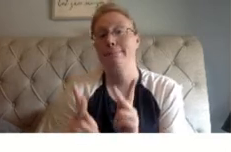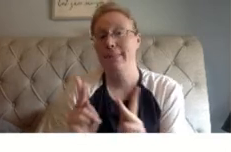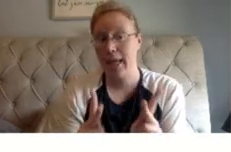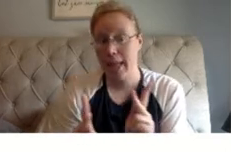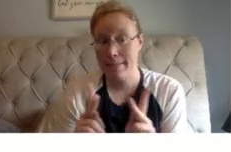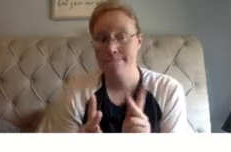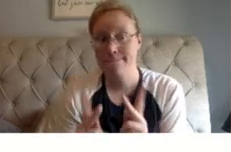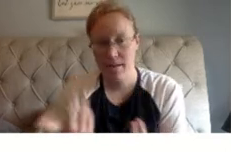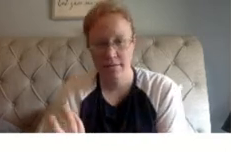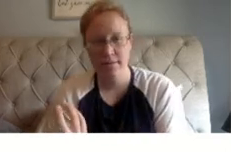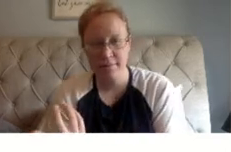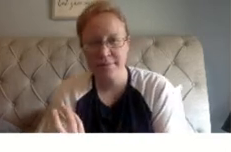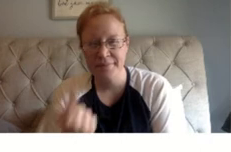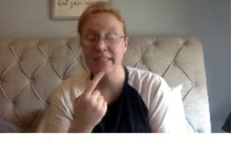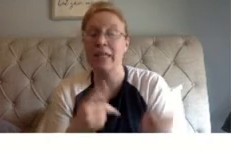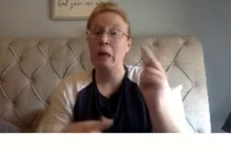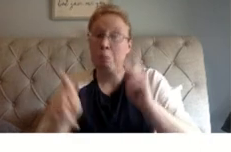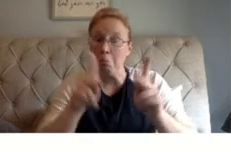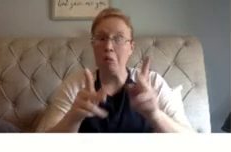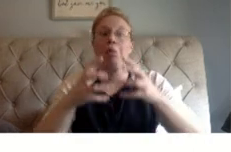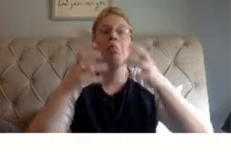People, right? It says people a lot.